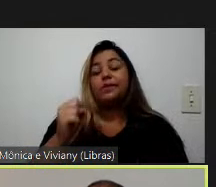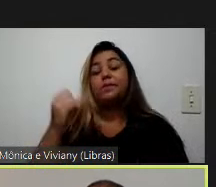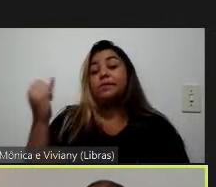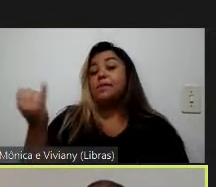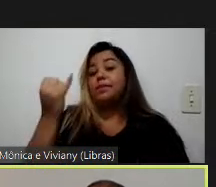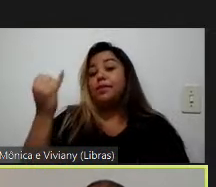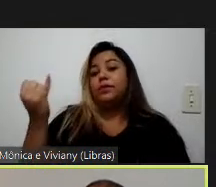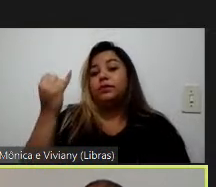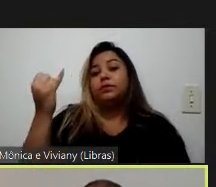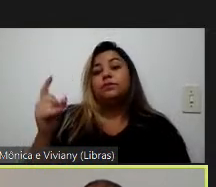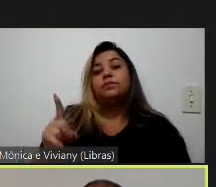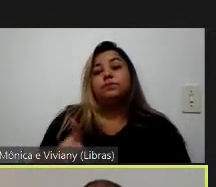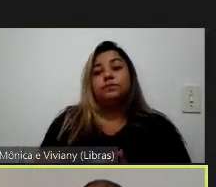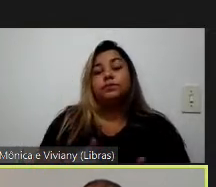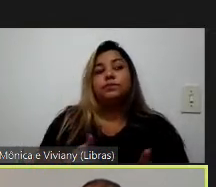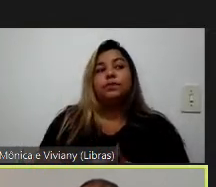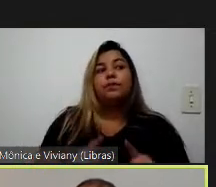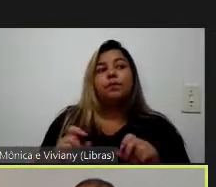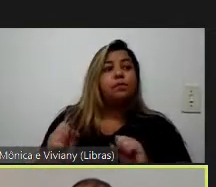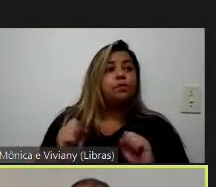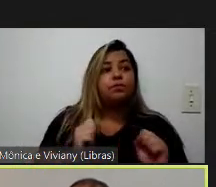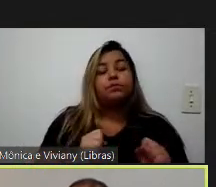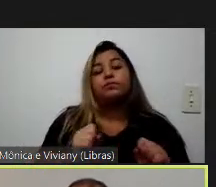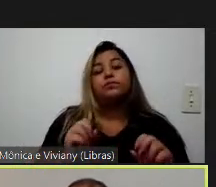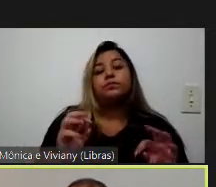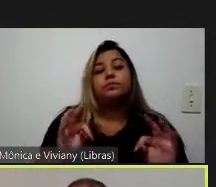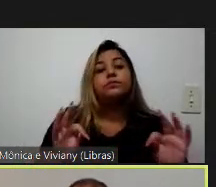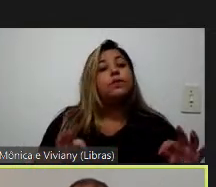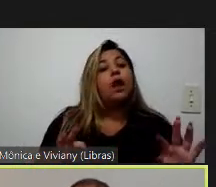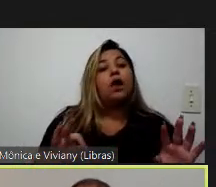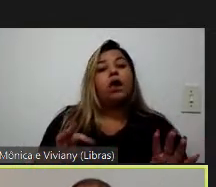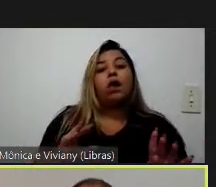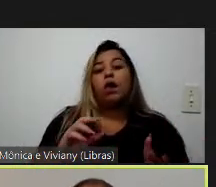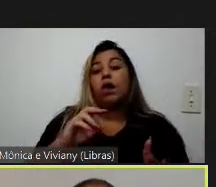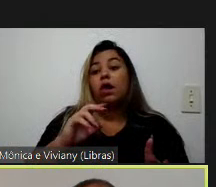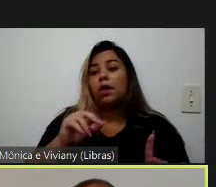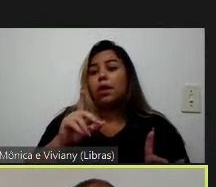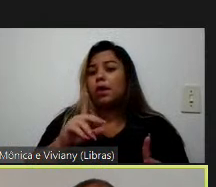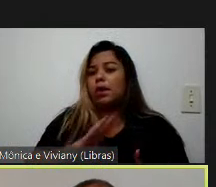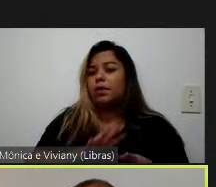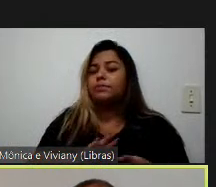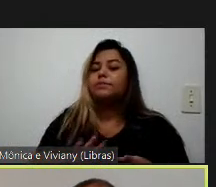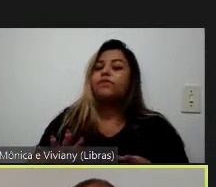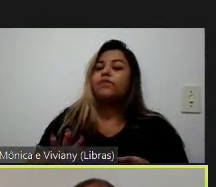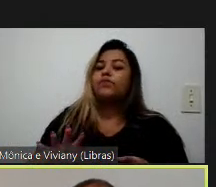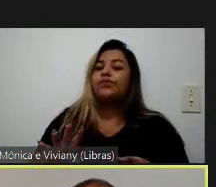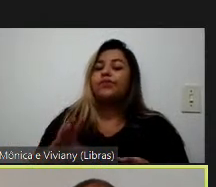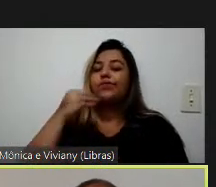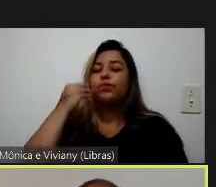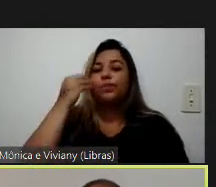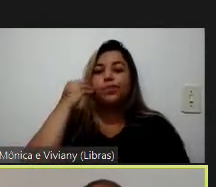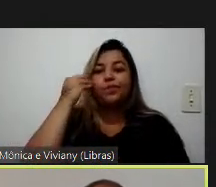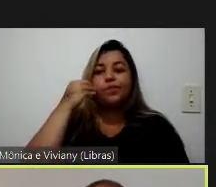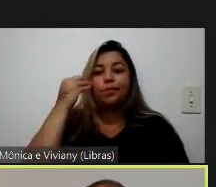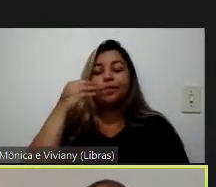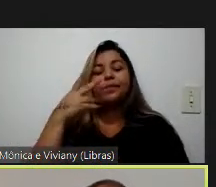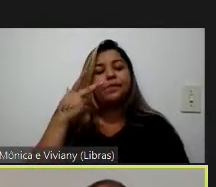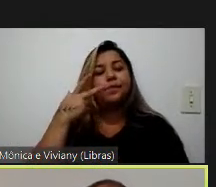technical, quite abstract, and also far removed from the daily experiences of individuals in local communities.